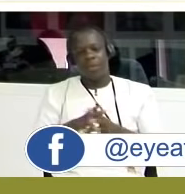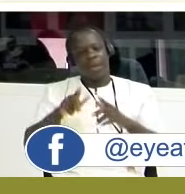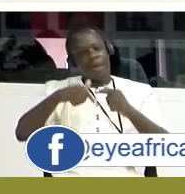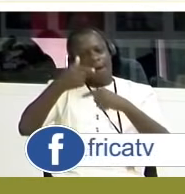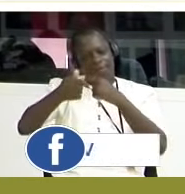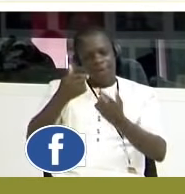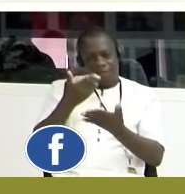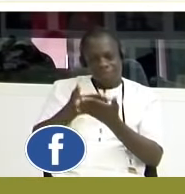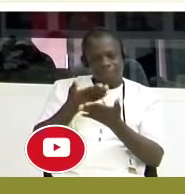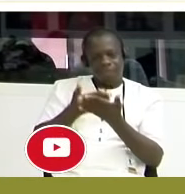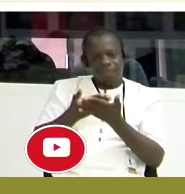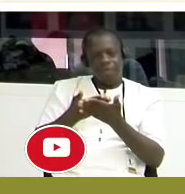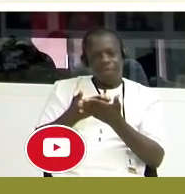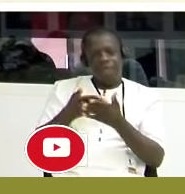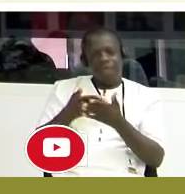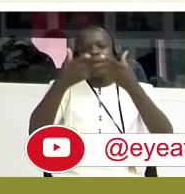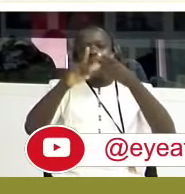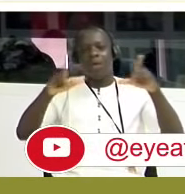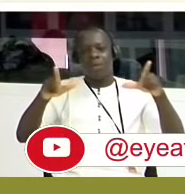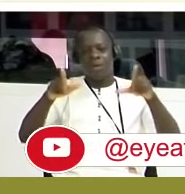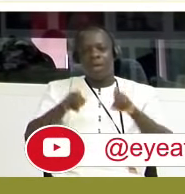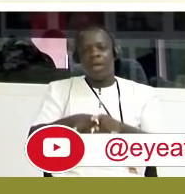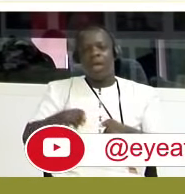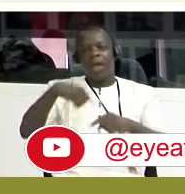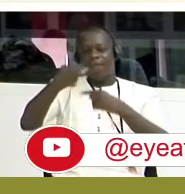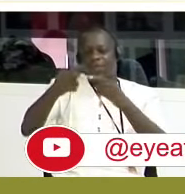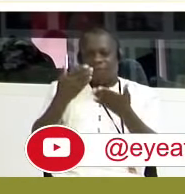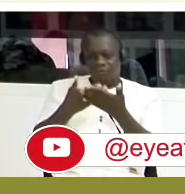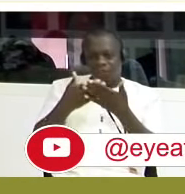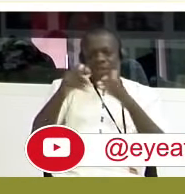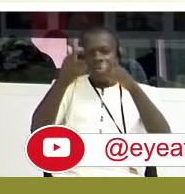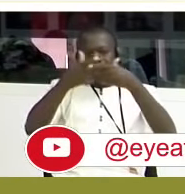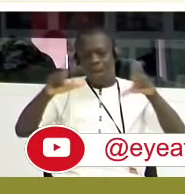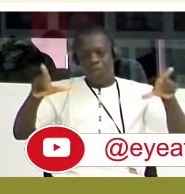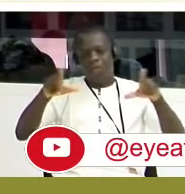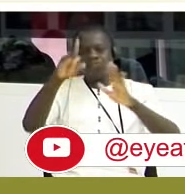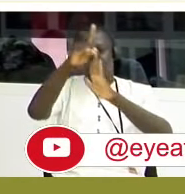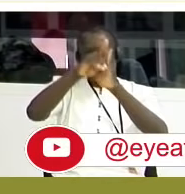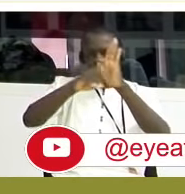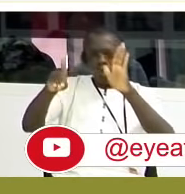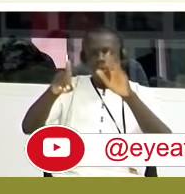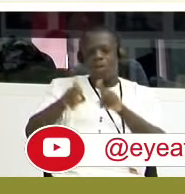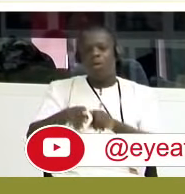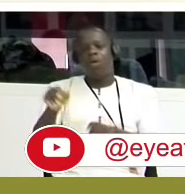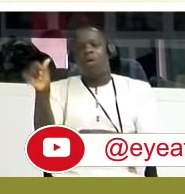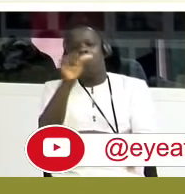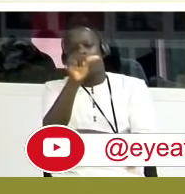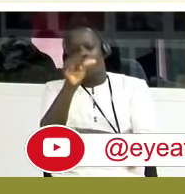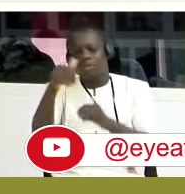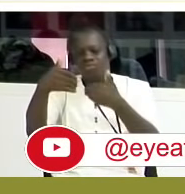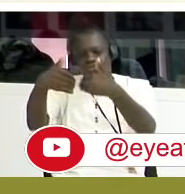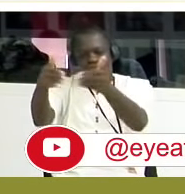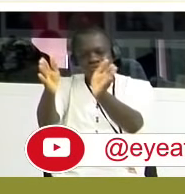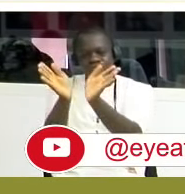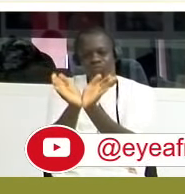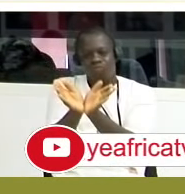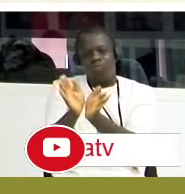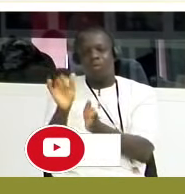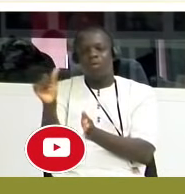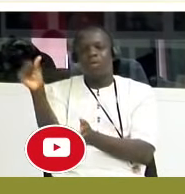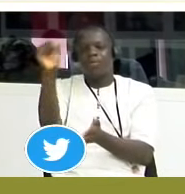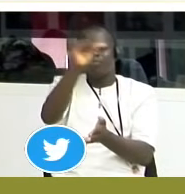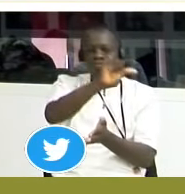After completion completing the language course, the rest of the group went to Ankara for